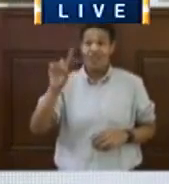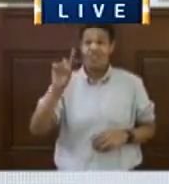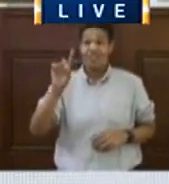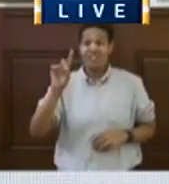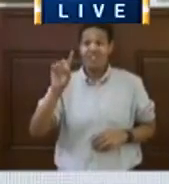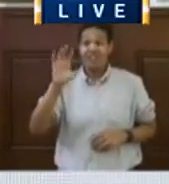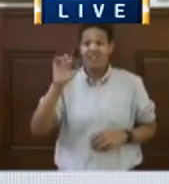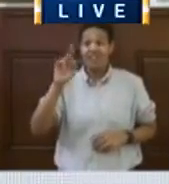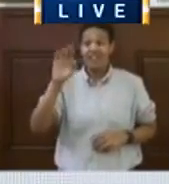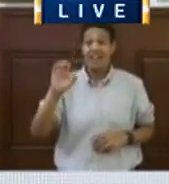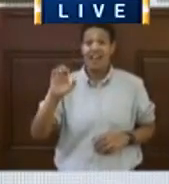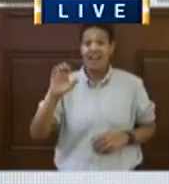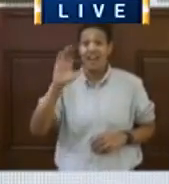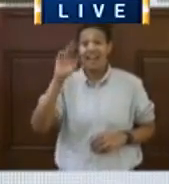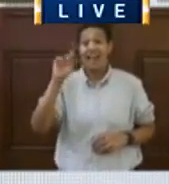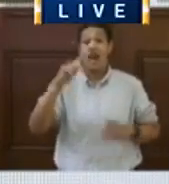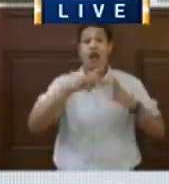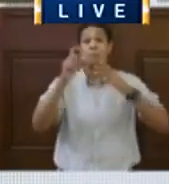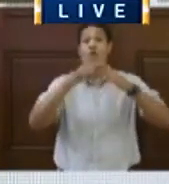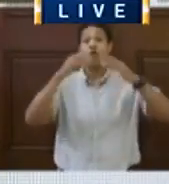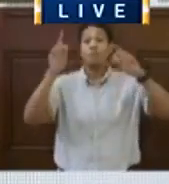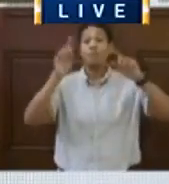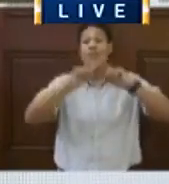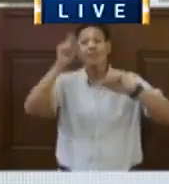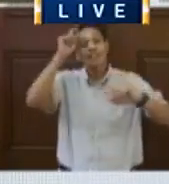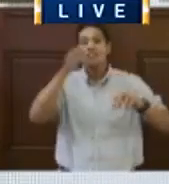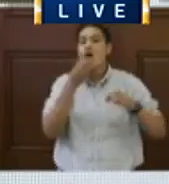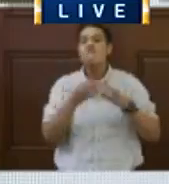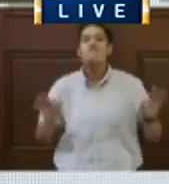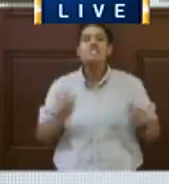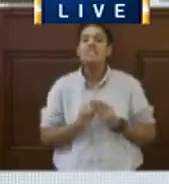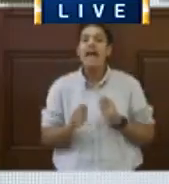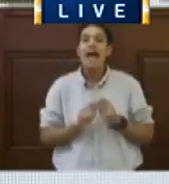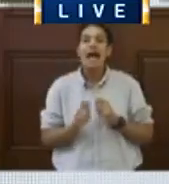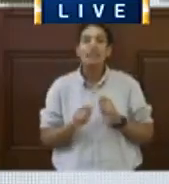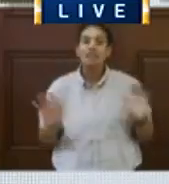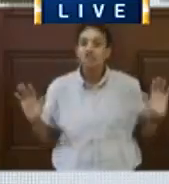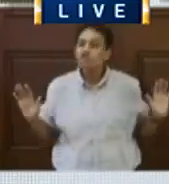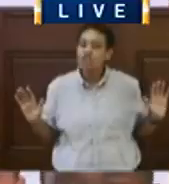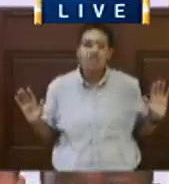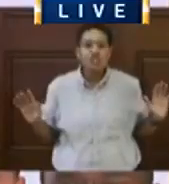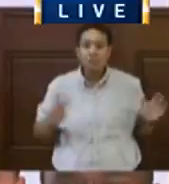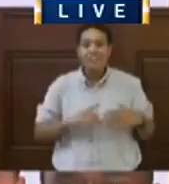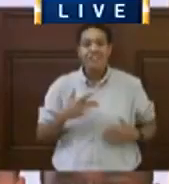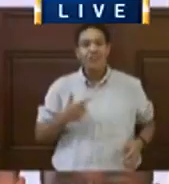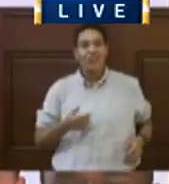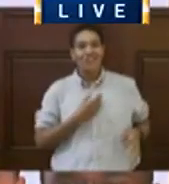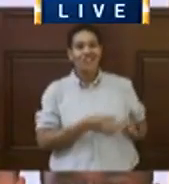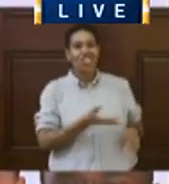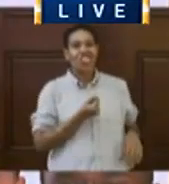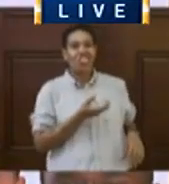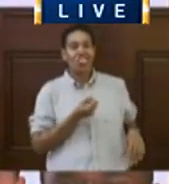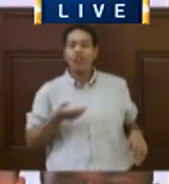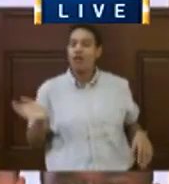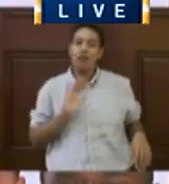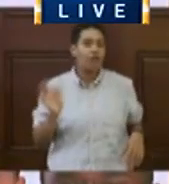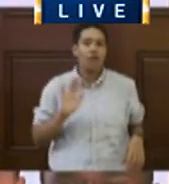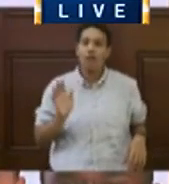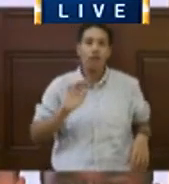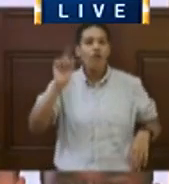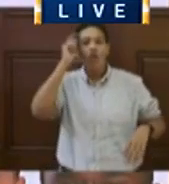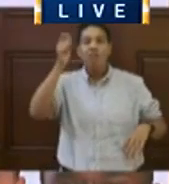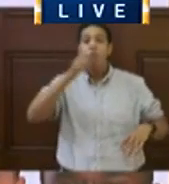umbrella. But it's not free cash. Good point. And it's very important that the government is not giving